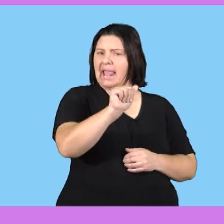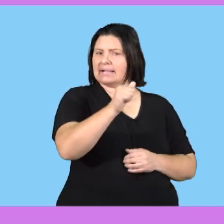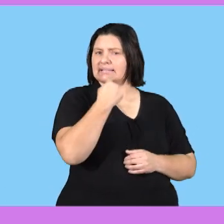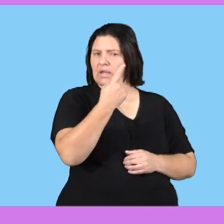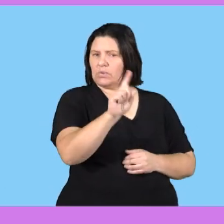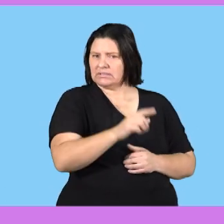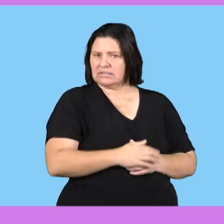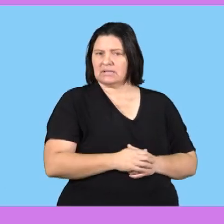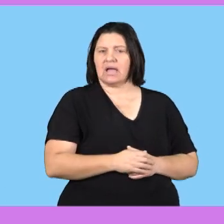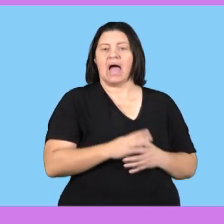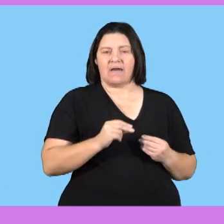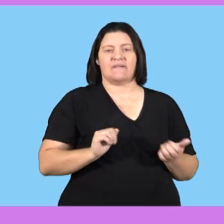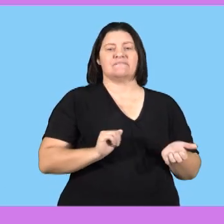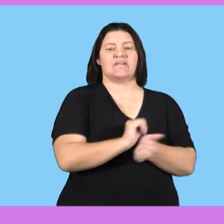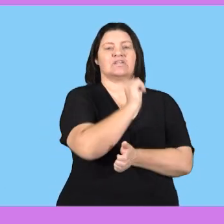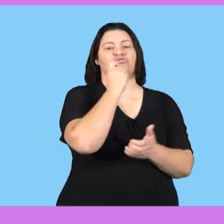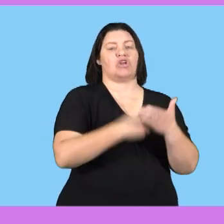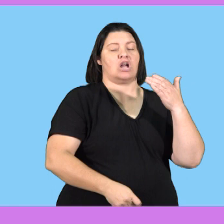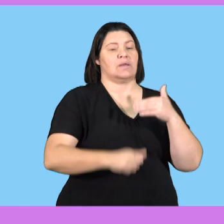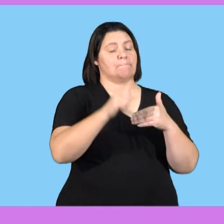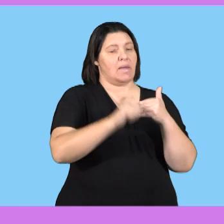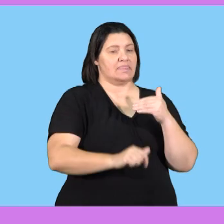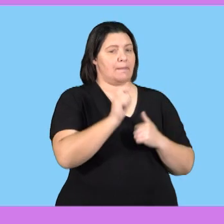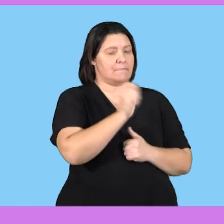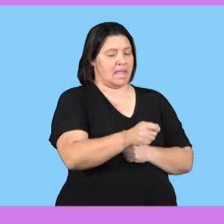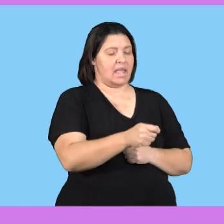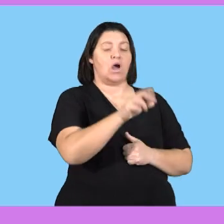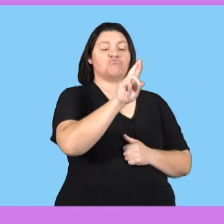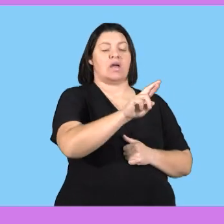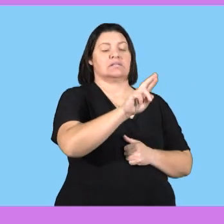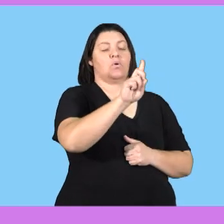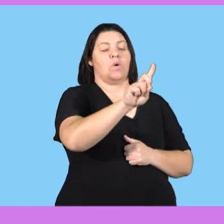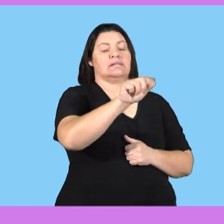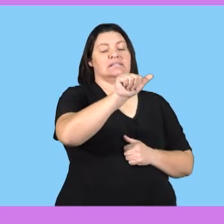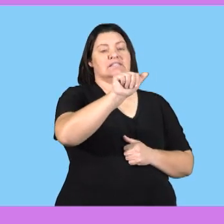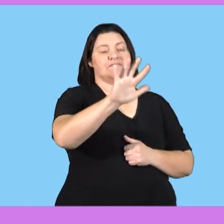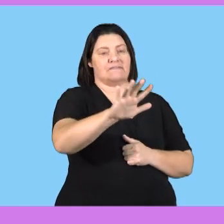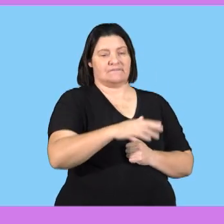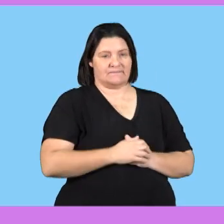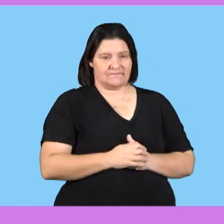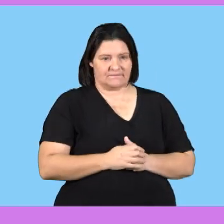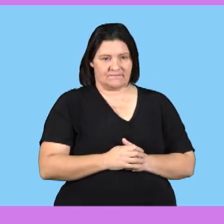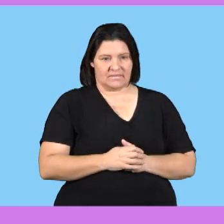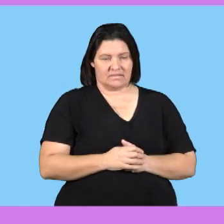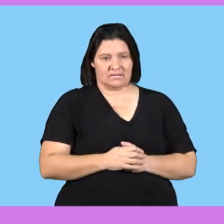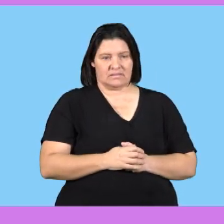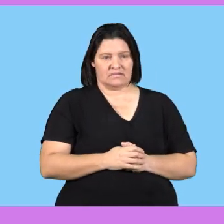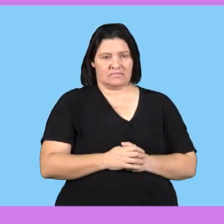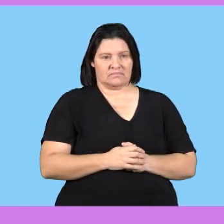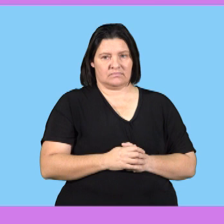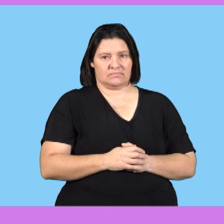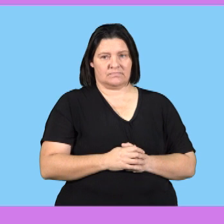A? So here we are saying there is a fixed charge per month of 165 Rand. So I'm going to indicate it will